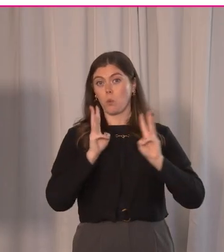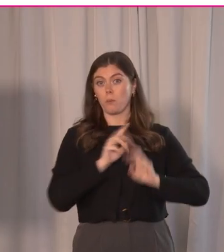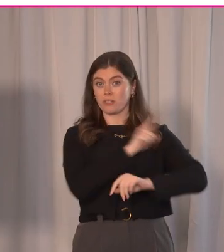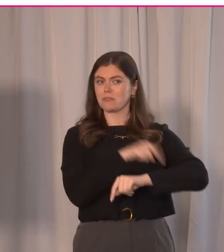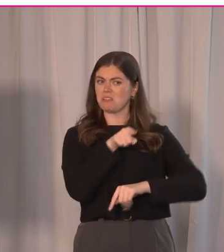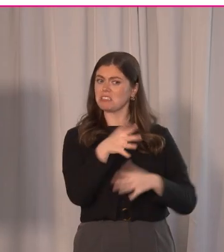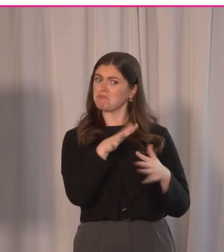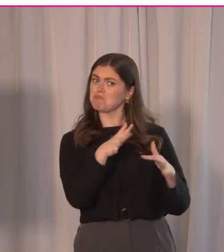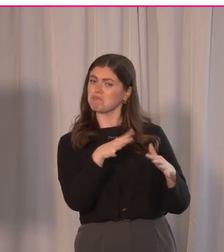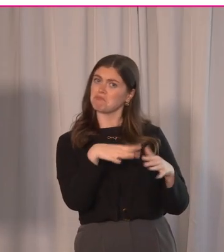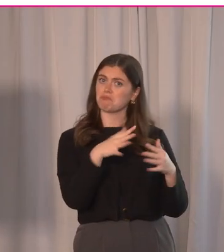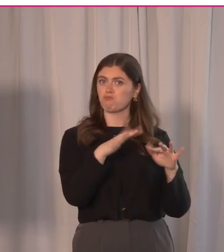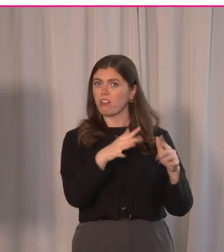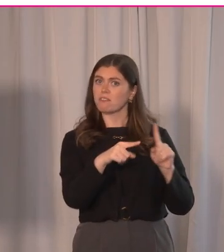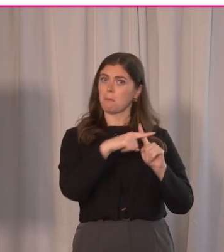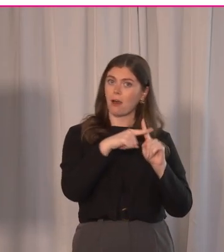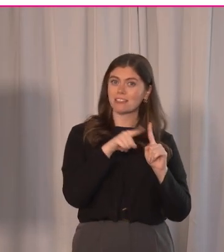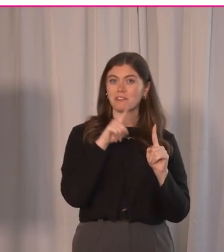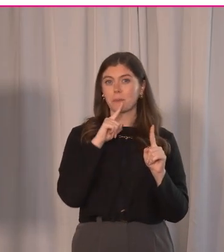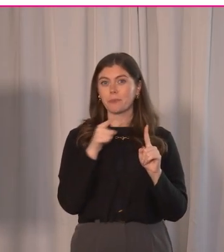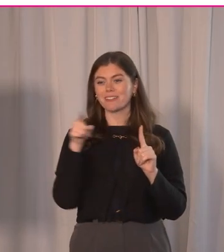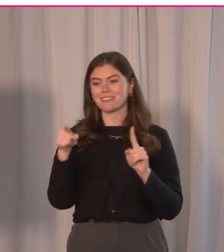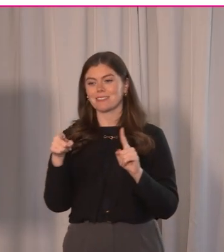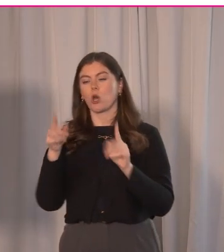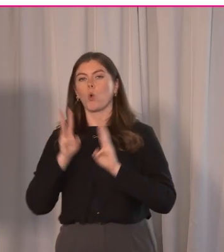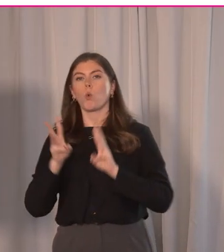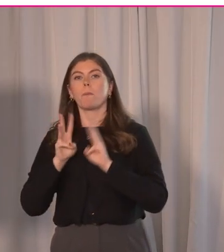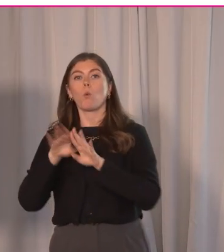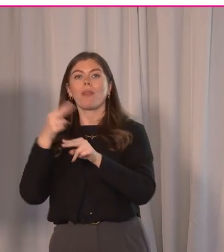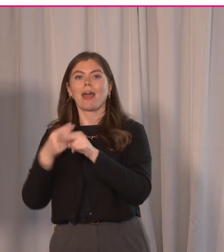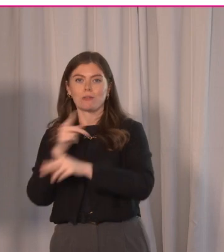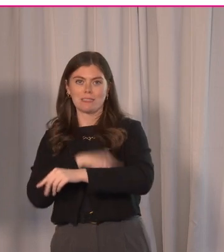quite positive, but just not as positive as those without disabilities.